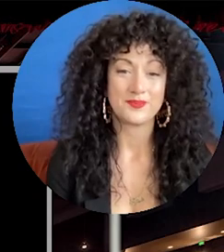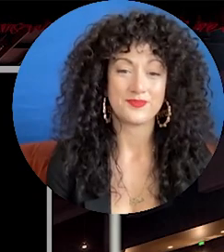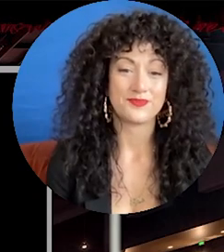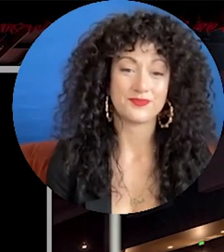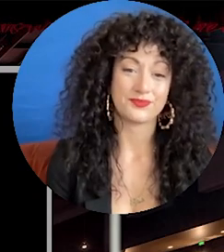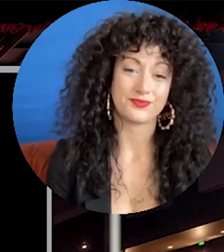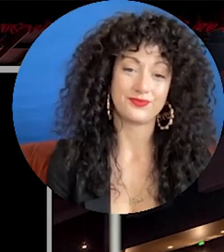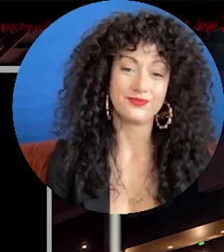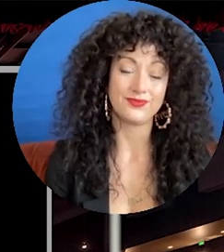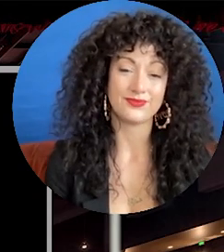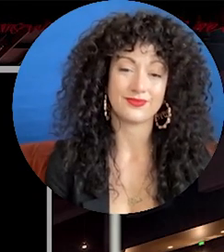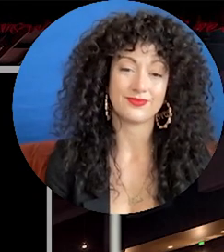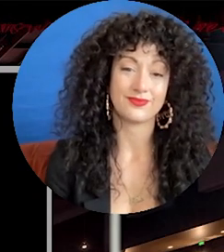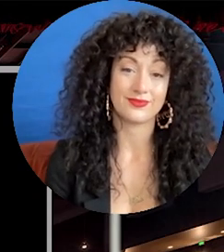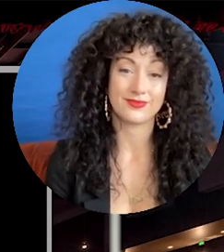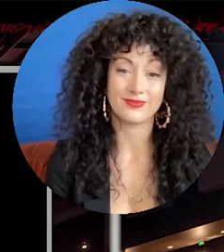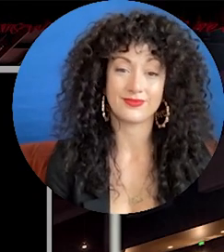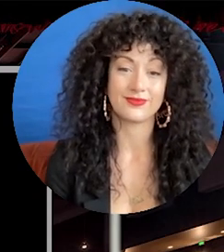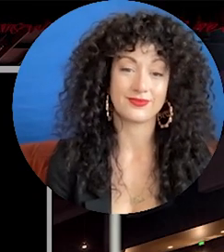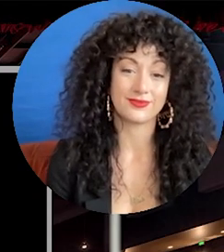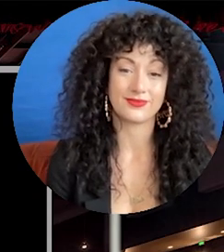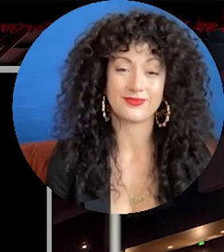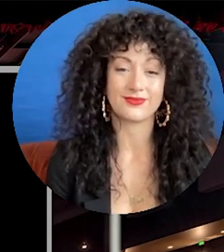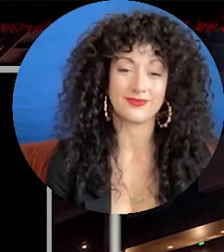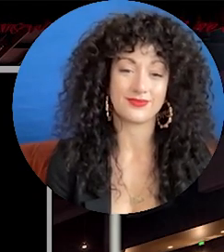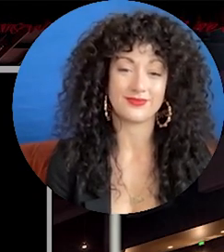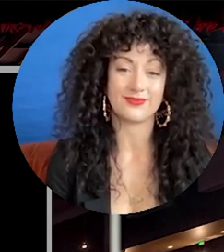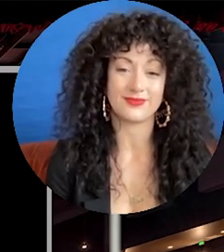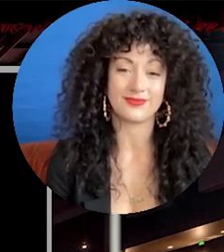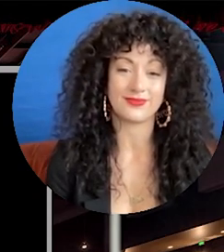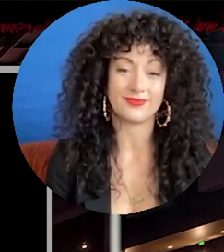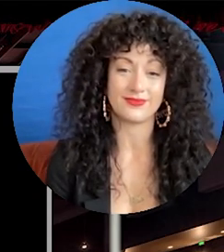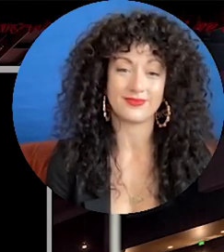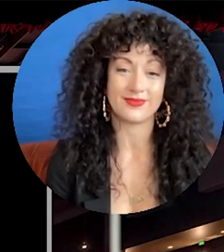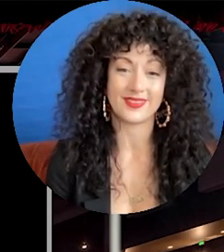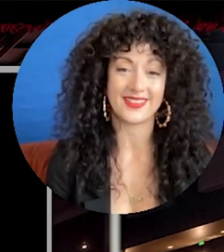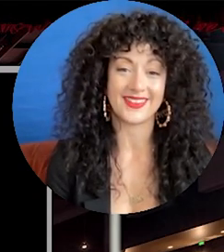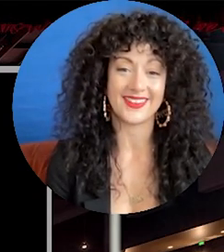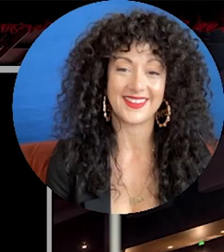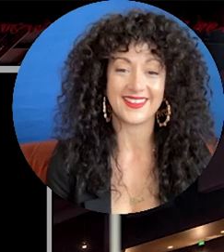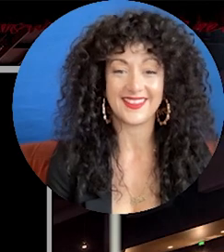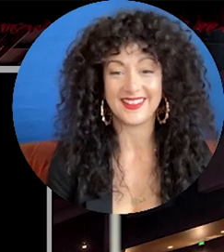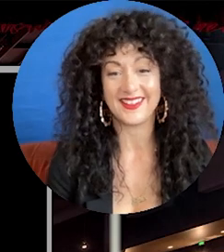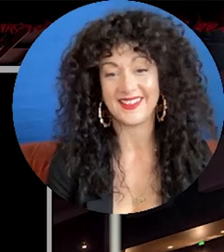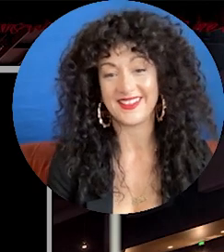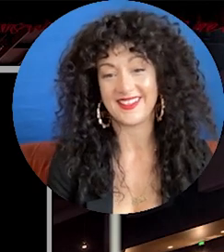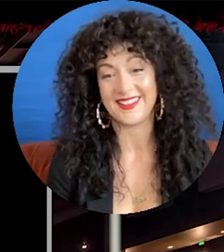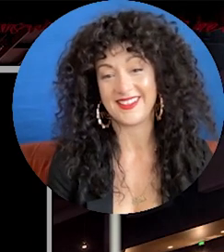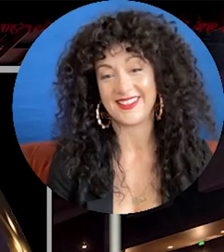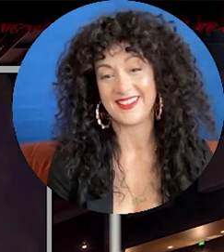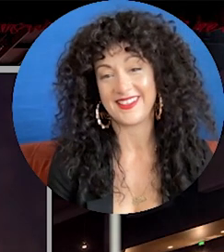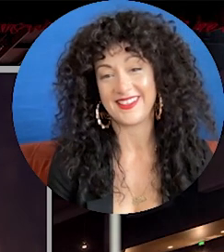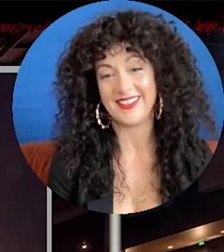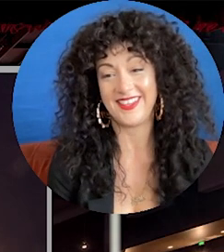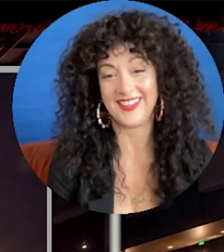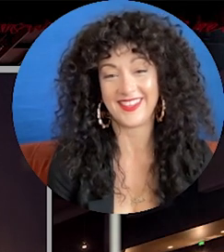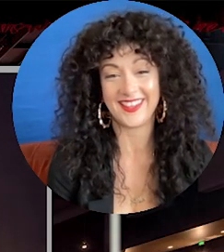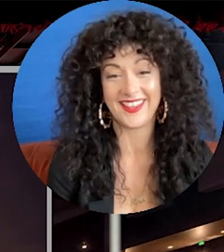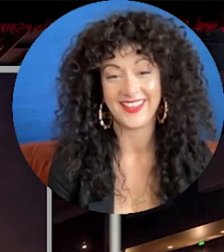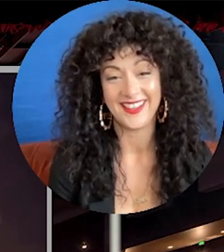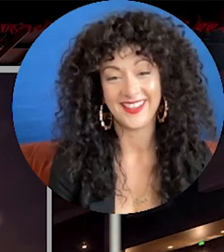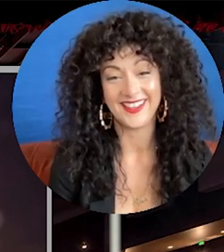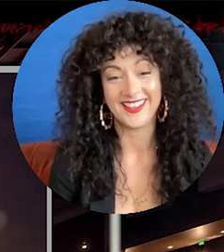I mean, you look so pathetic. Said what I said, don't regret it. You wanna fight, then let's get it. Yo, that's the vibe right there.